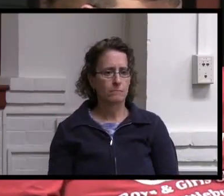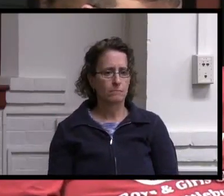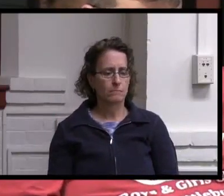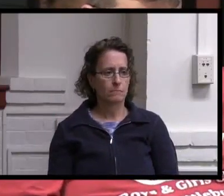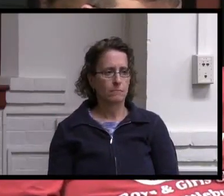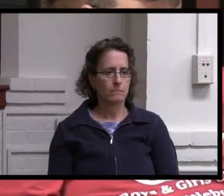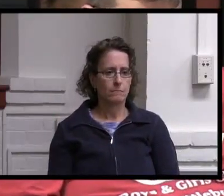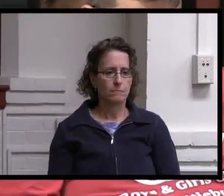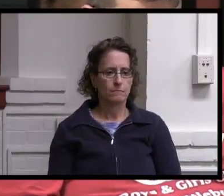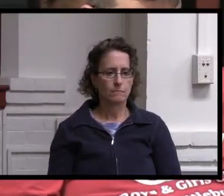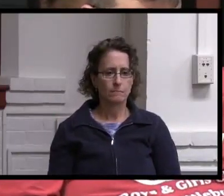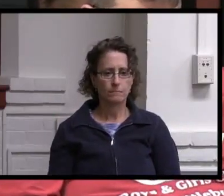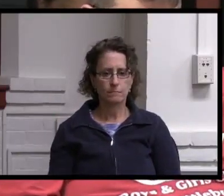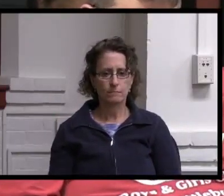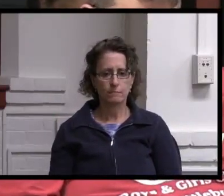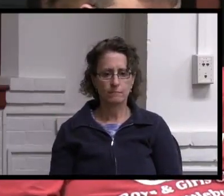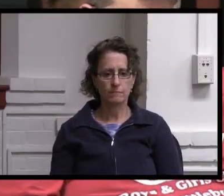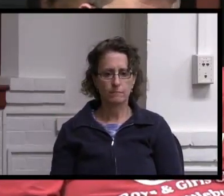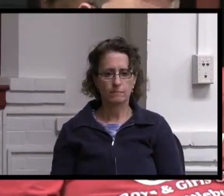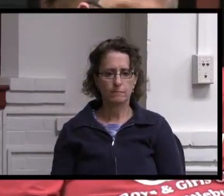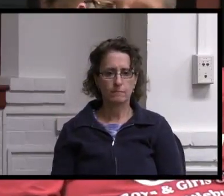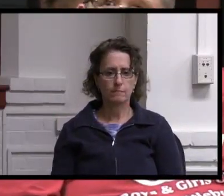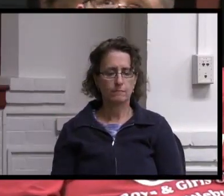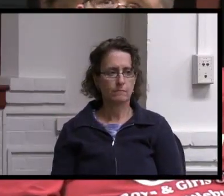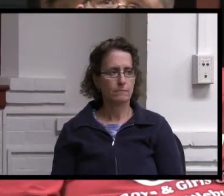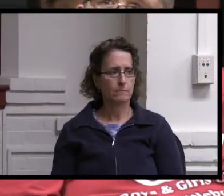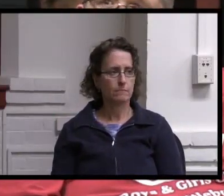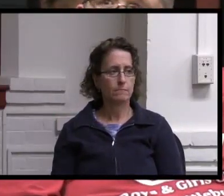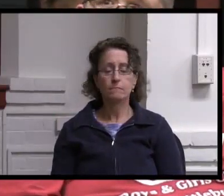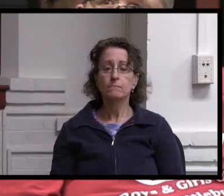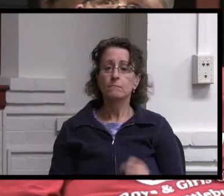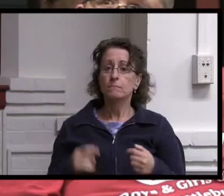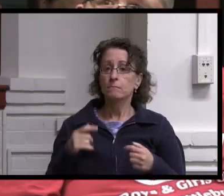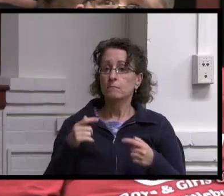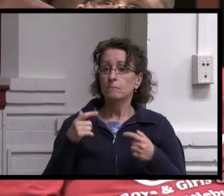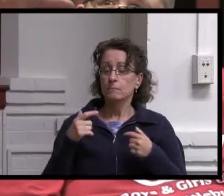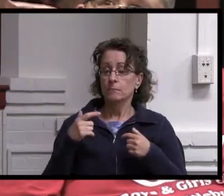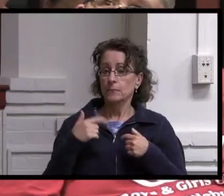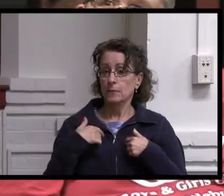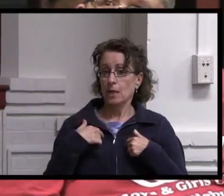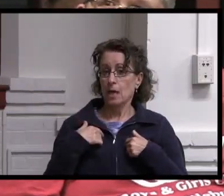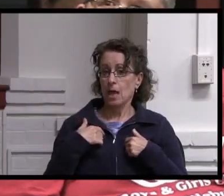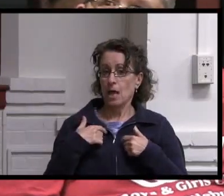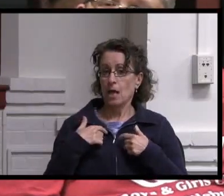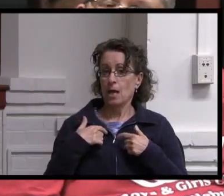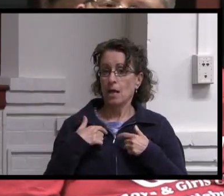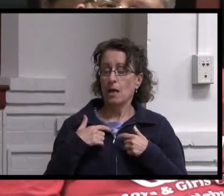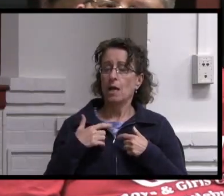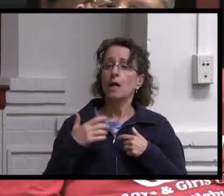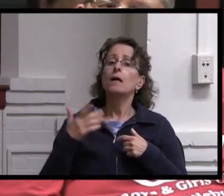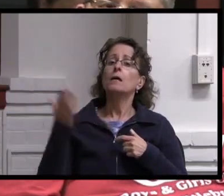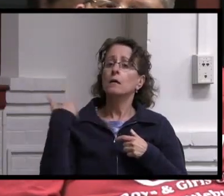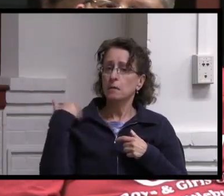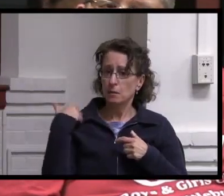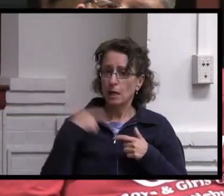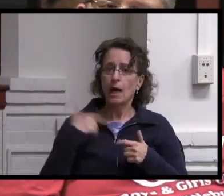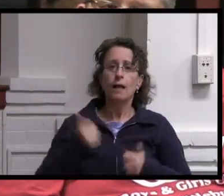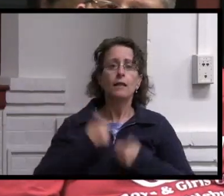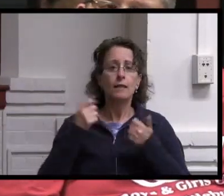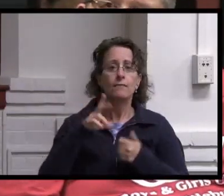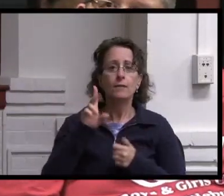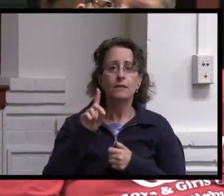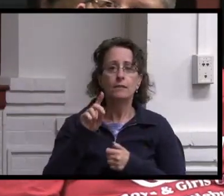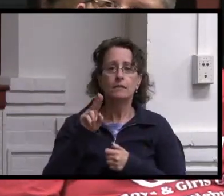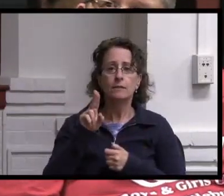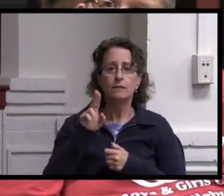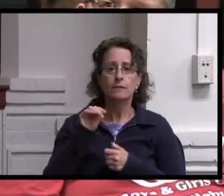being a stranger here in Brattleboro, I've only lived here for a couple of years. I've lived in Dummerston before that, and we don't